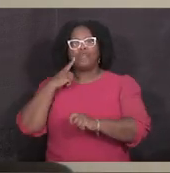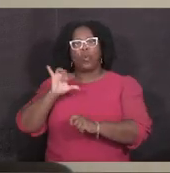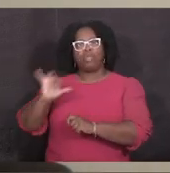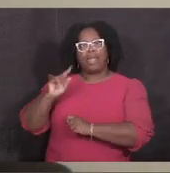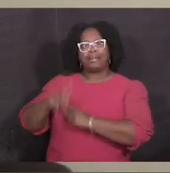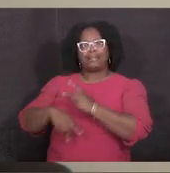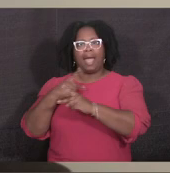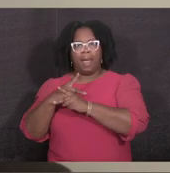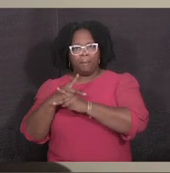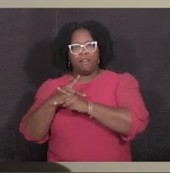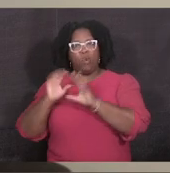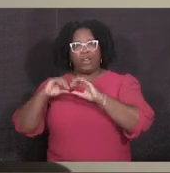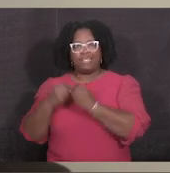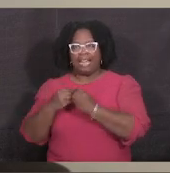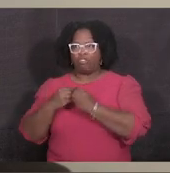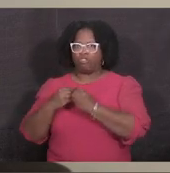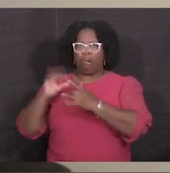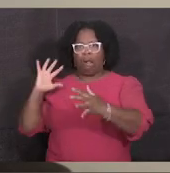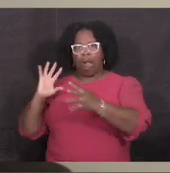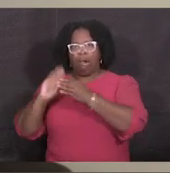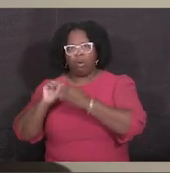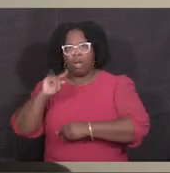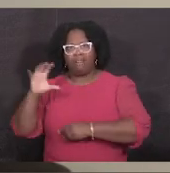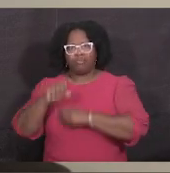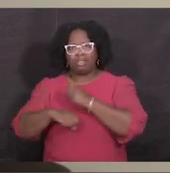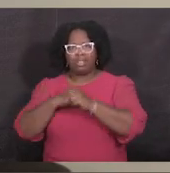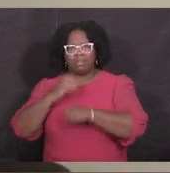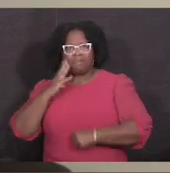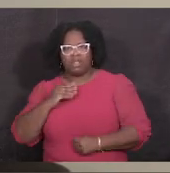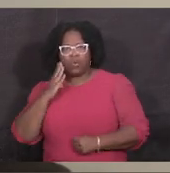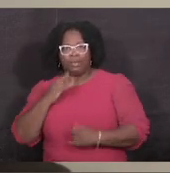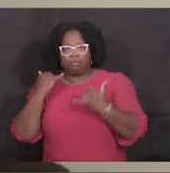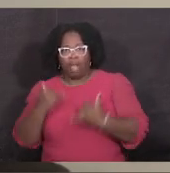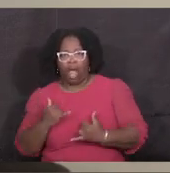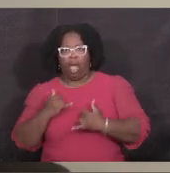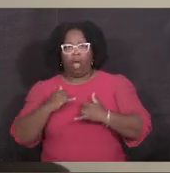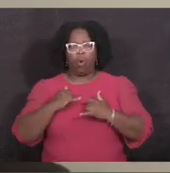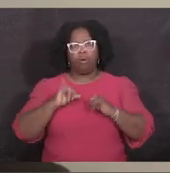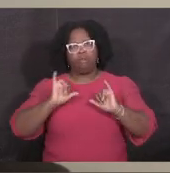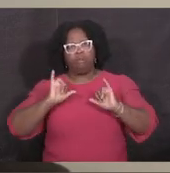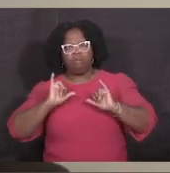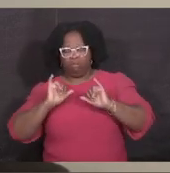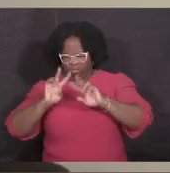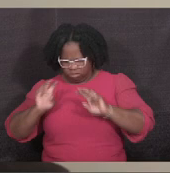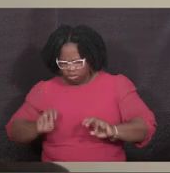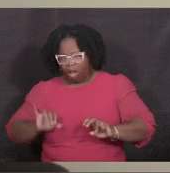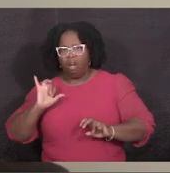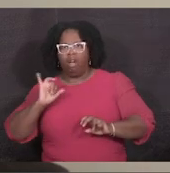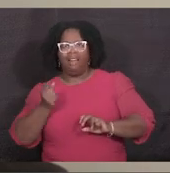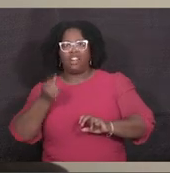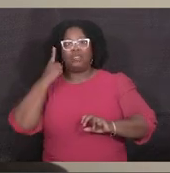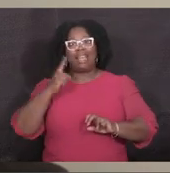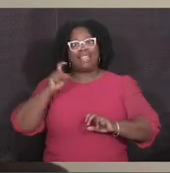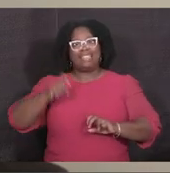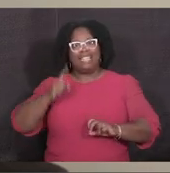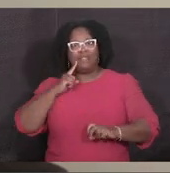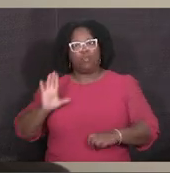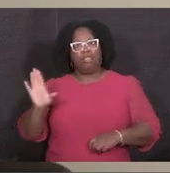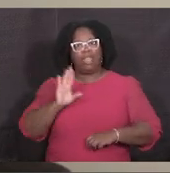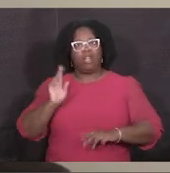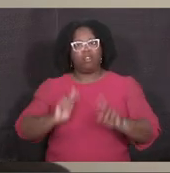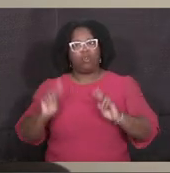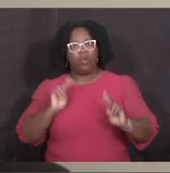that has 100 years of experience engaging and understanding the needs of their constituents. And so when you're talking about